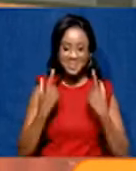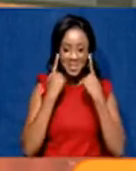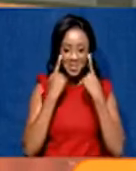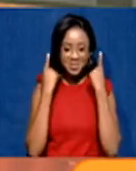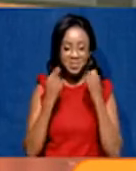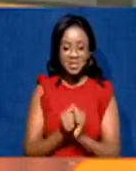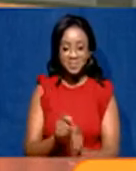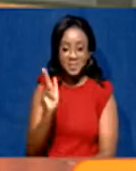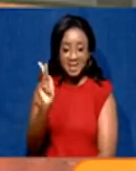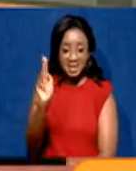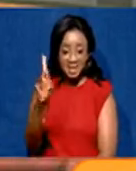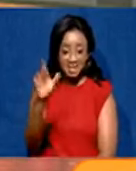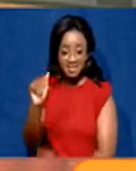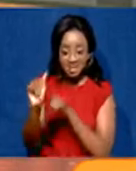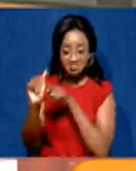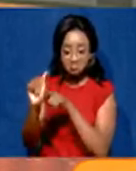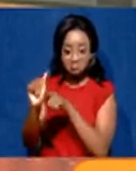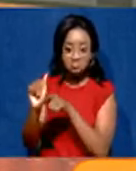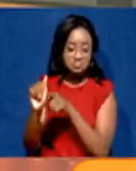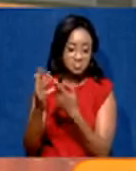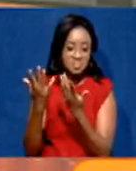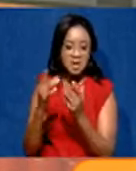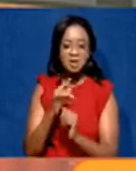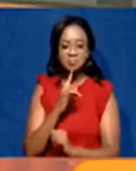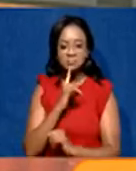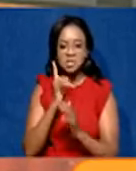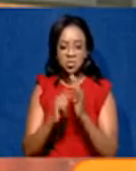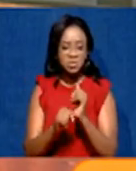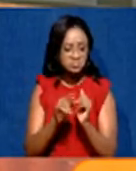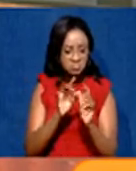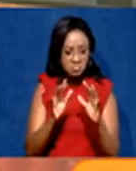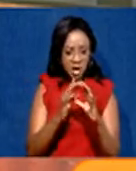The Kenya Revenue Authority, or KRA, has nabbed more than